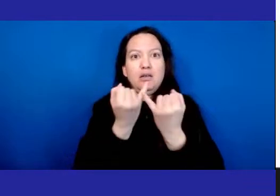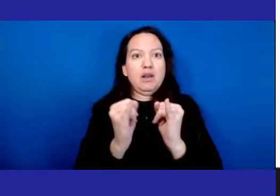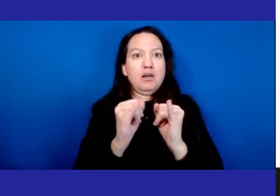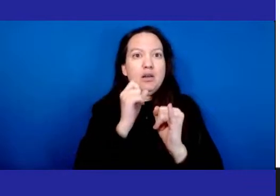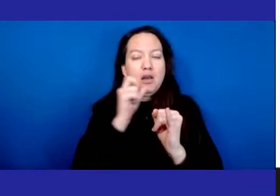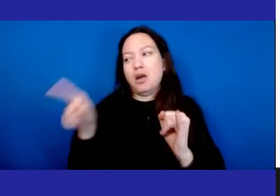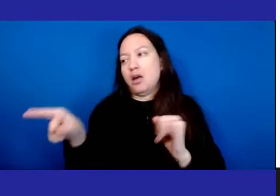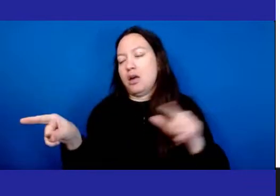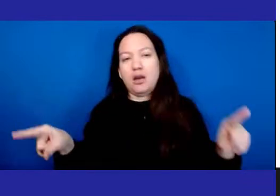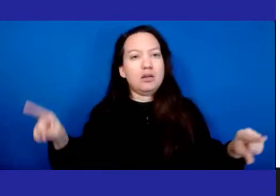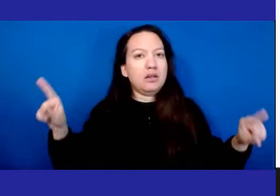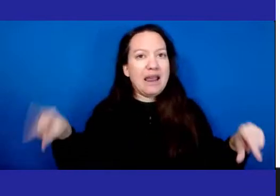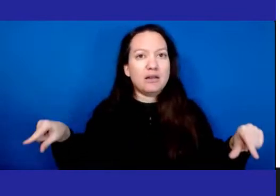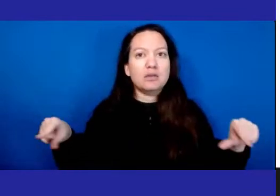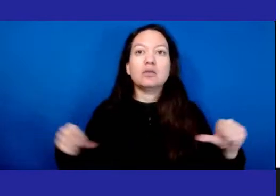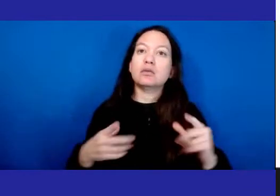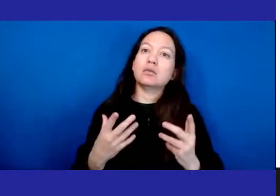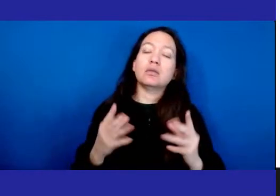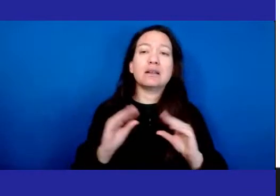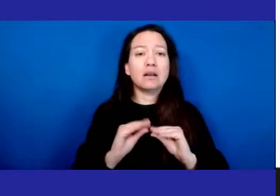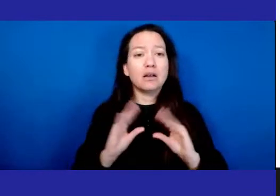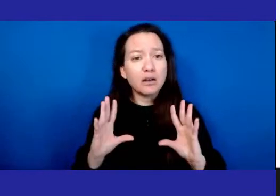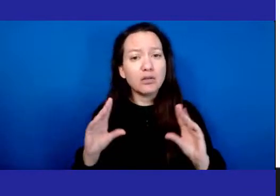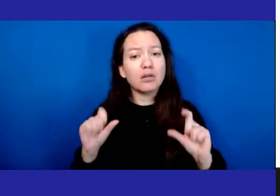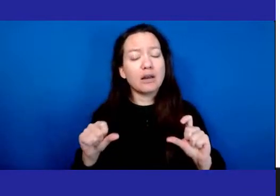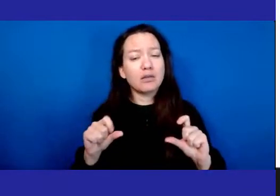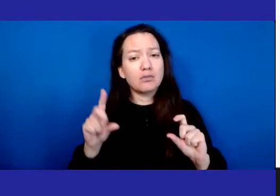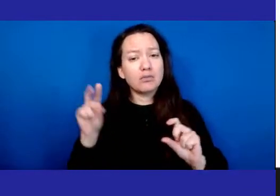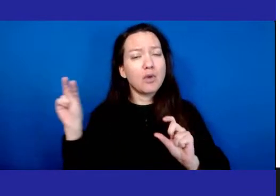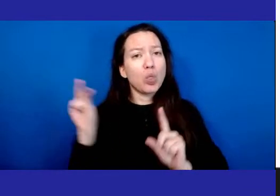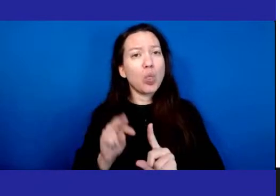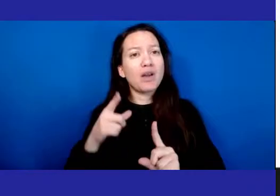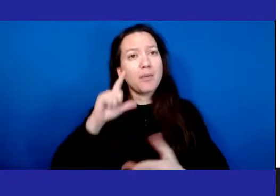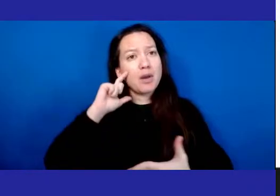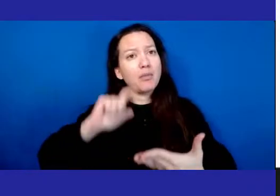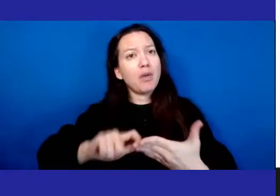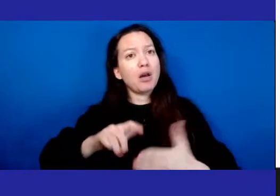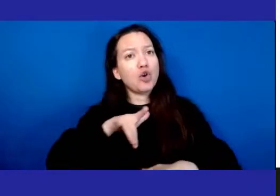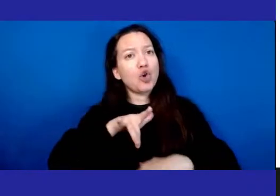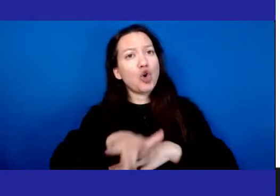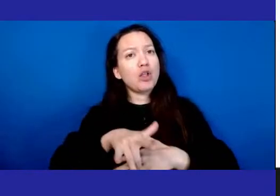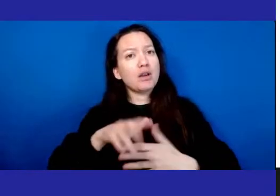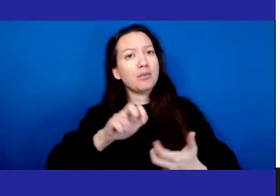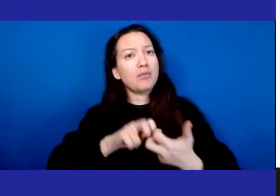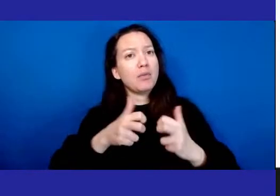other systems. It is a clearer way to look at something to spot early problems.